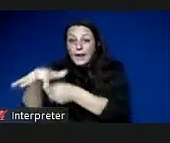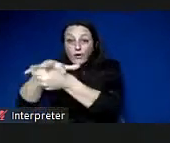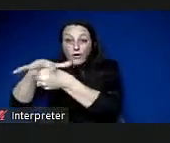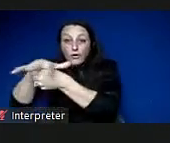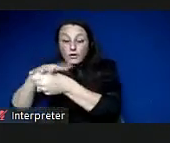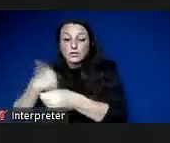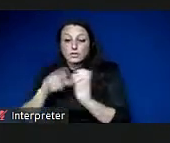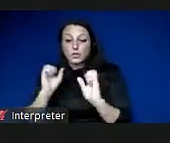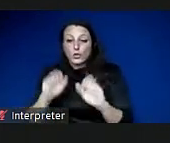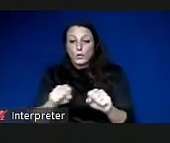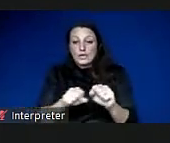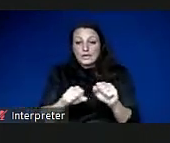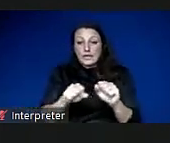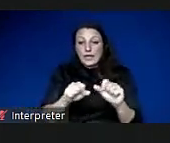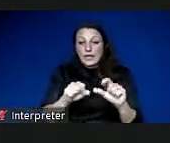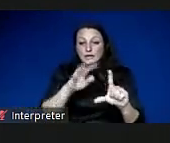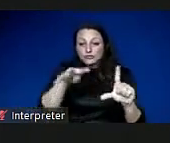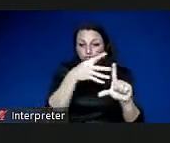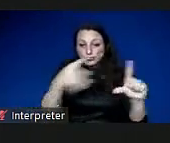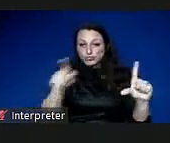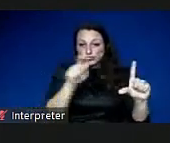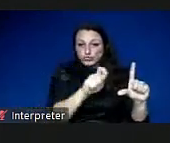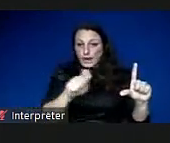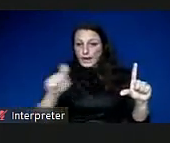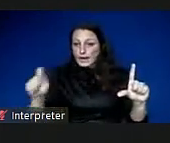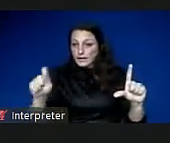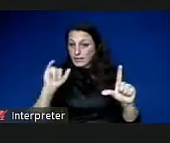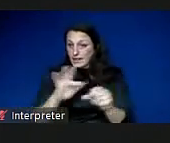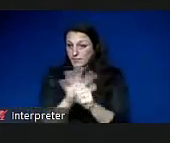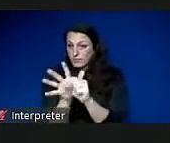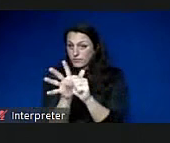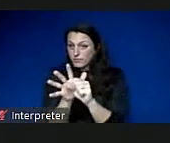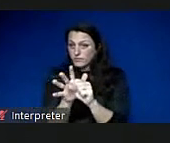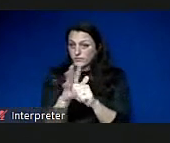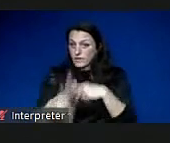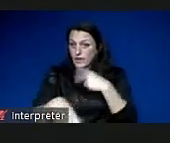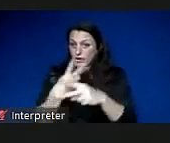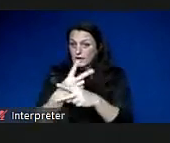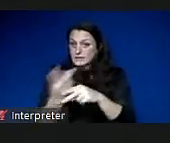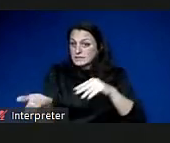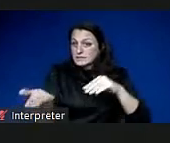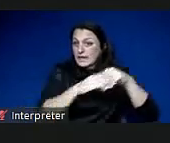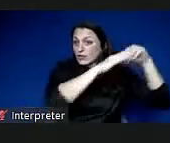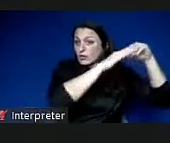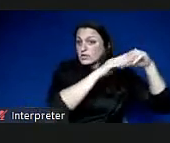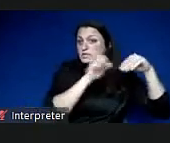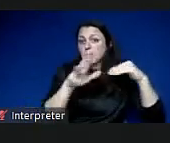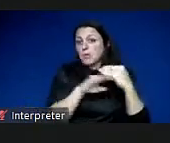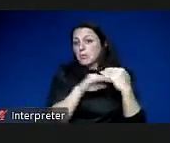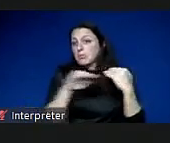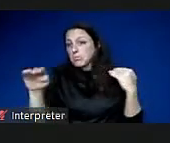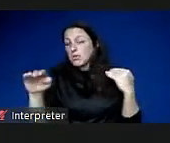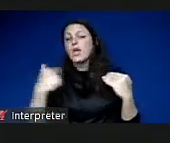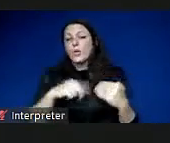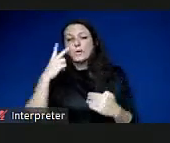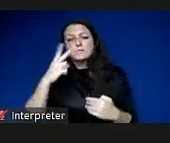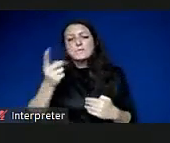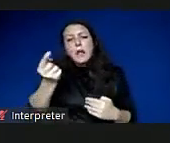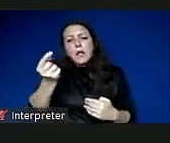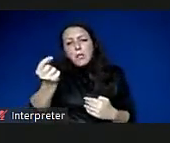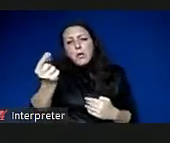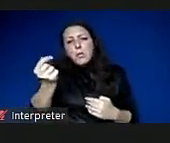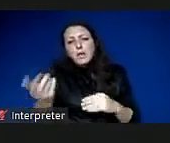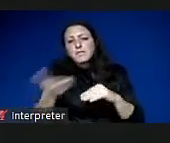longitudinally track whether those variants are increasing in prevalence in the state. And we have seen a little bit of an